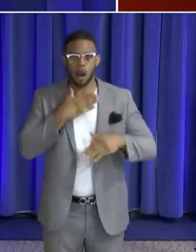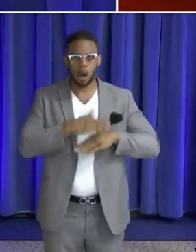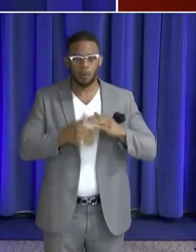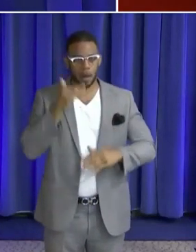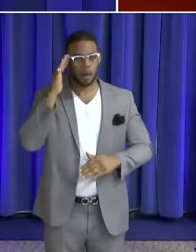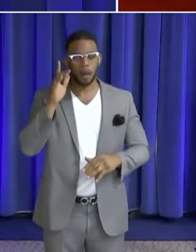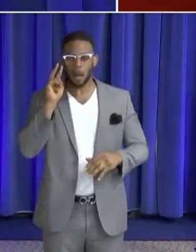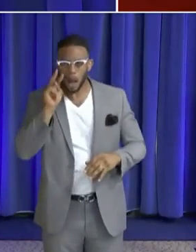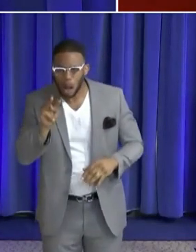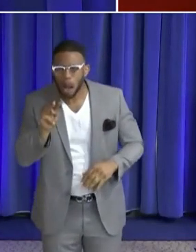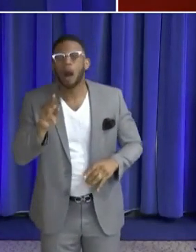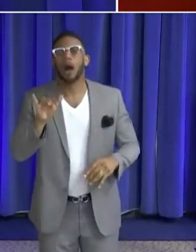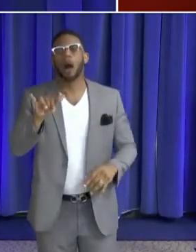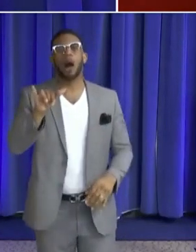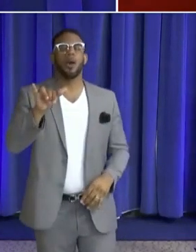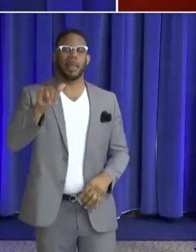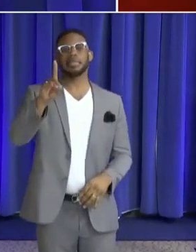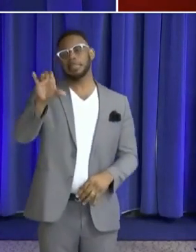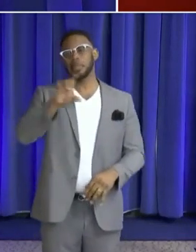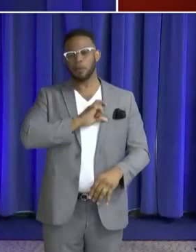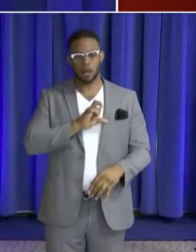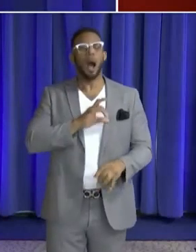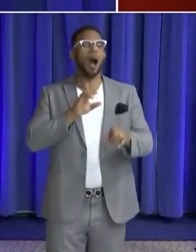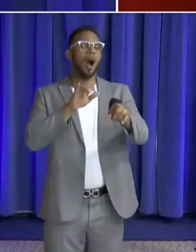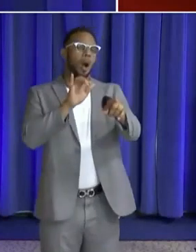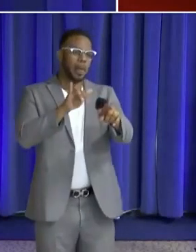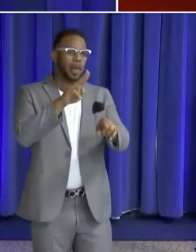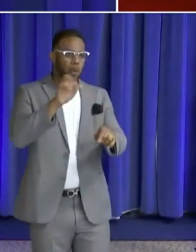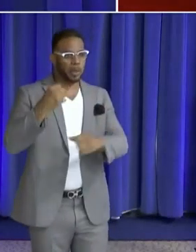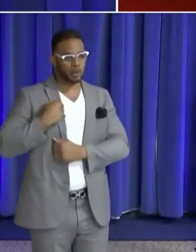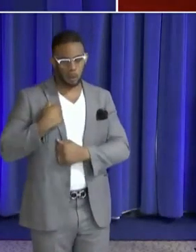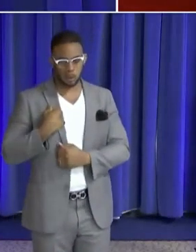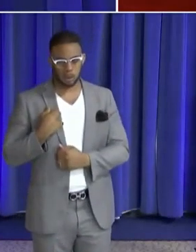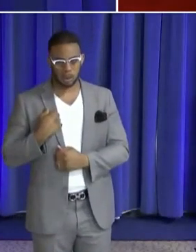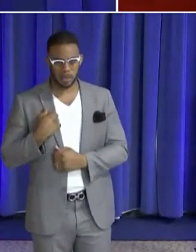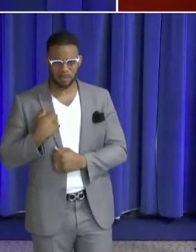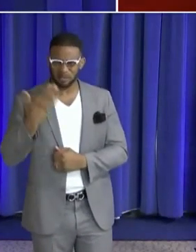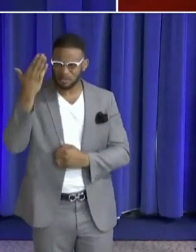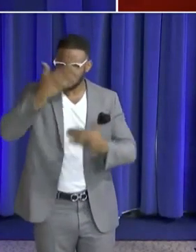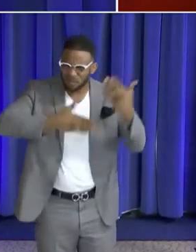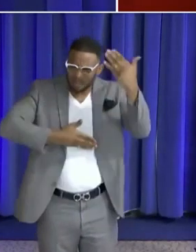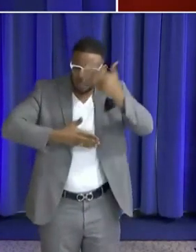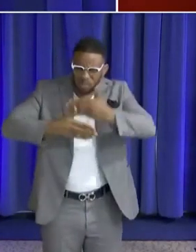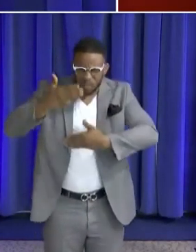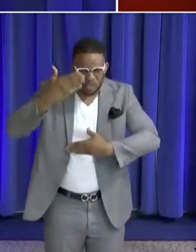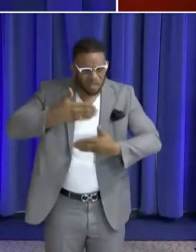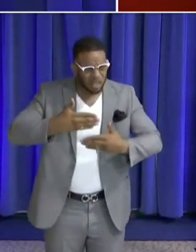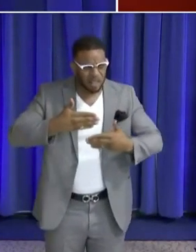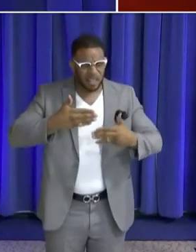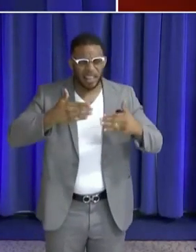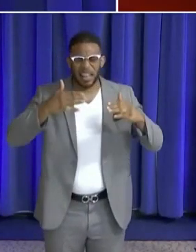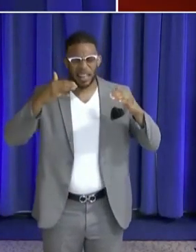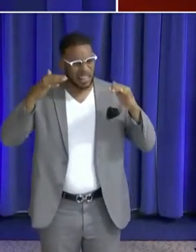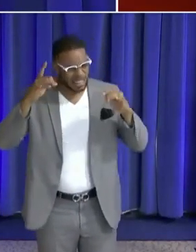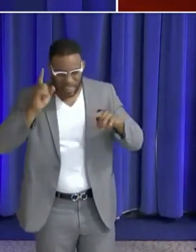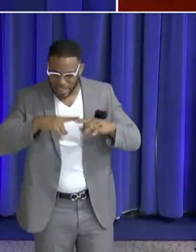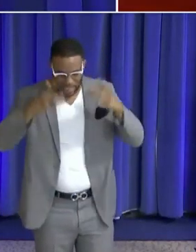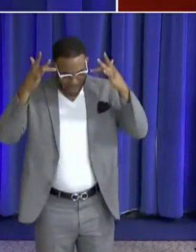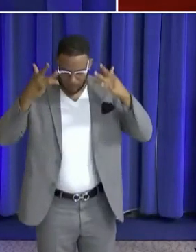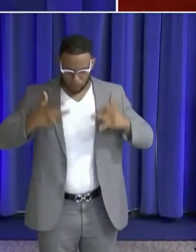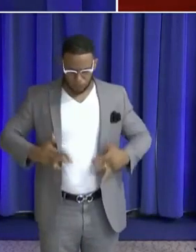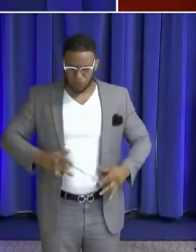if they could look at people who appear to be soldiers and see, oh, that's the DC National Guard, because the DC National Guard is in